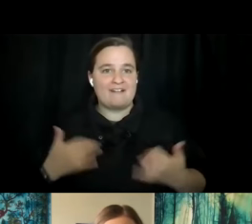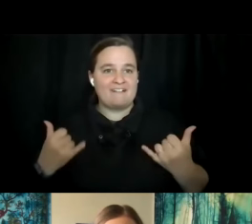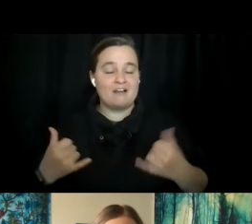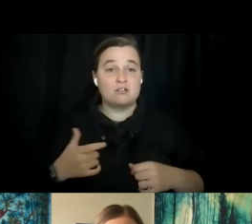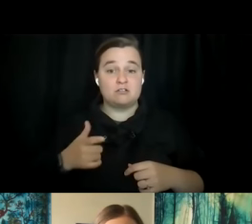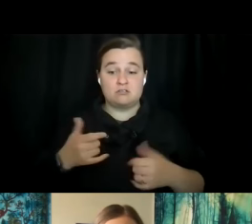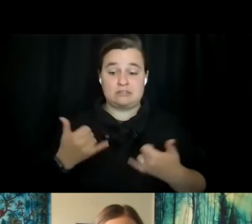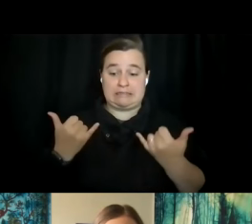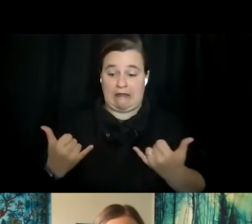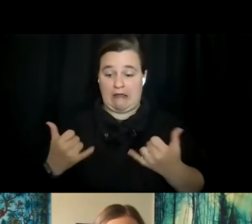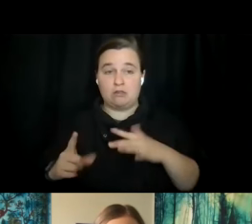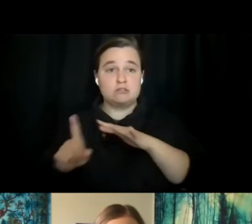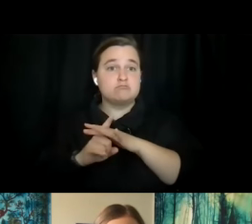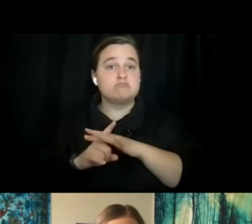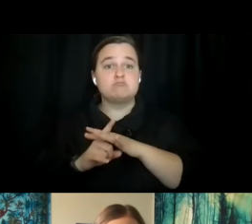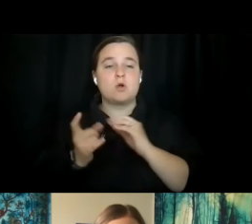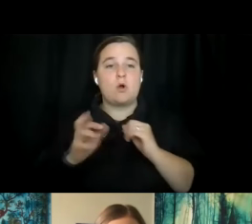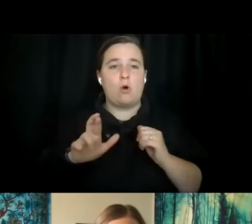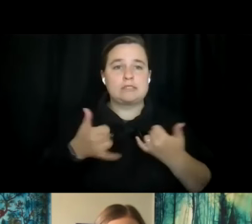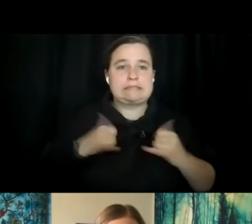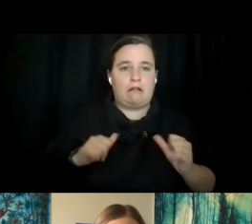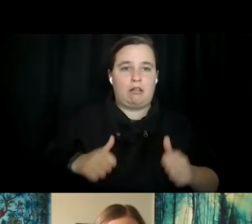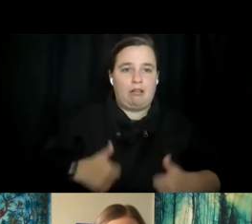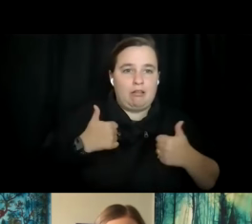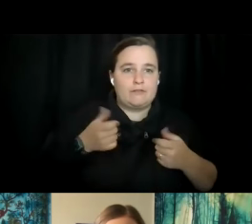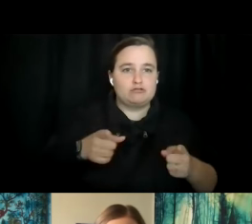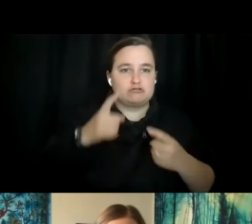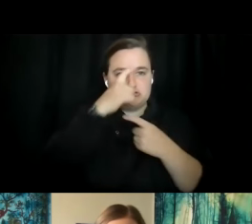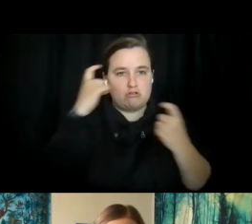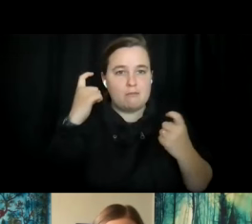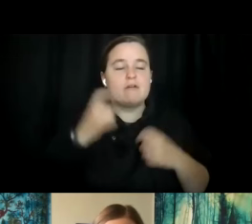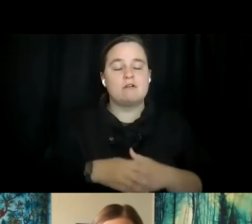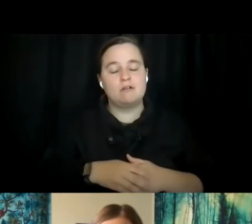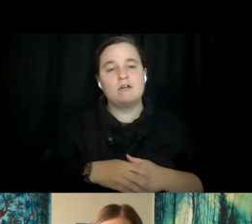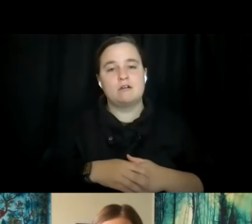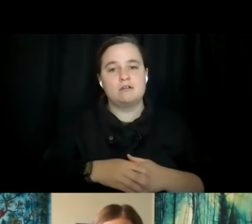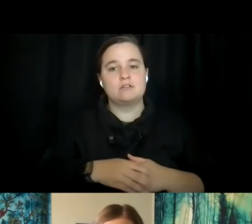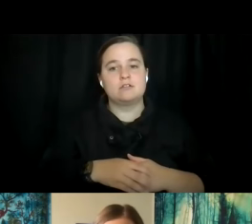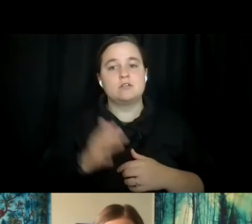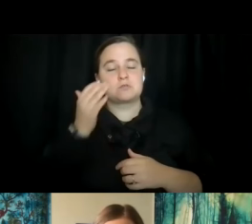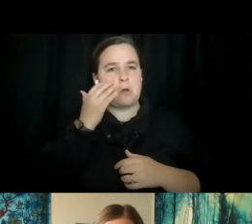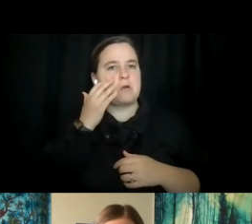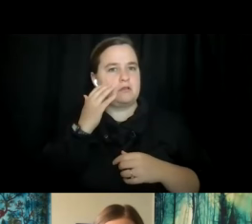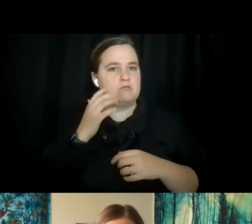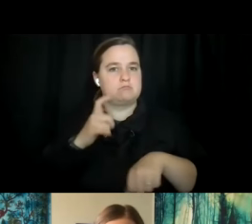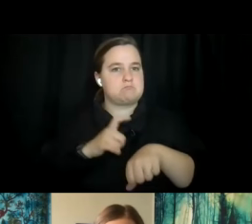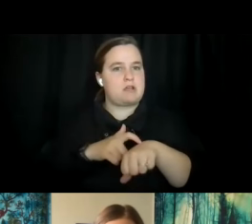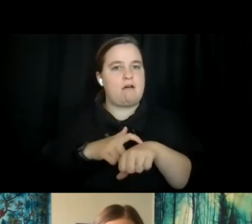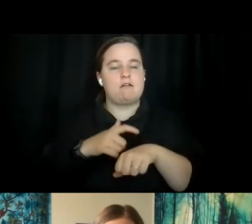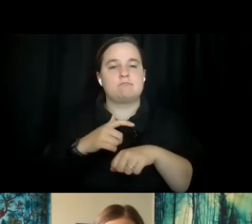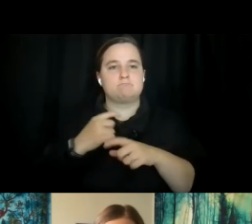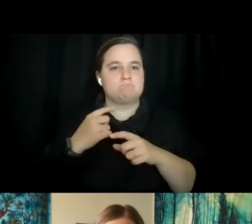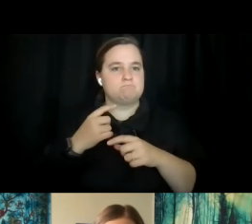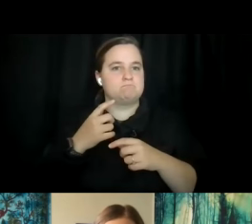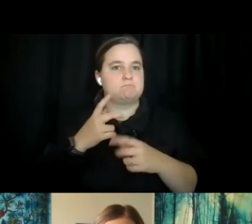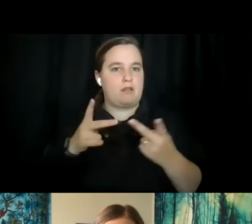Is it living in trauma time? So knowing that there's a time and place for everything, both are